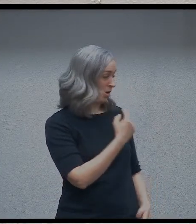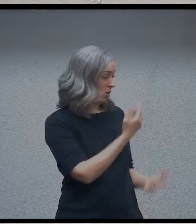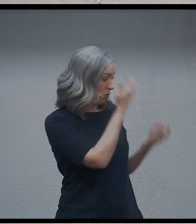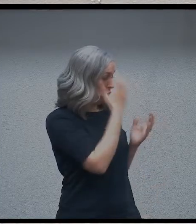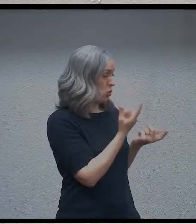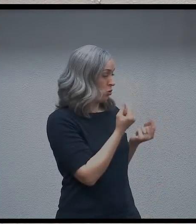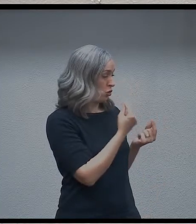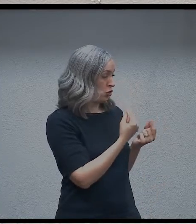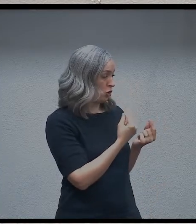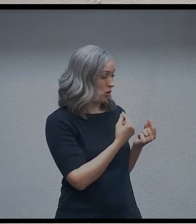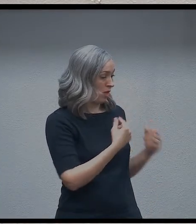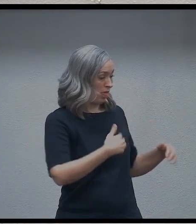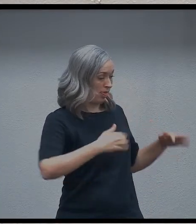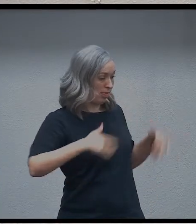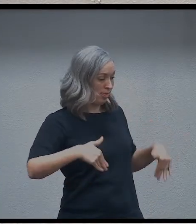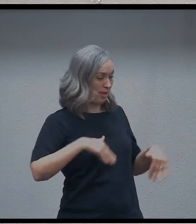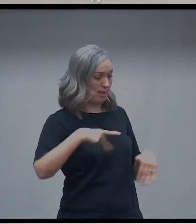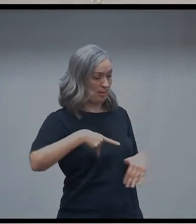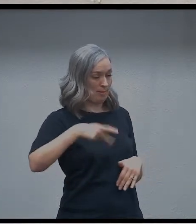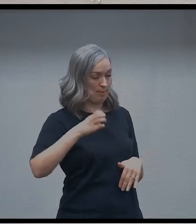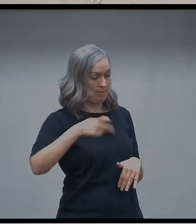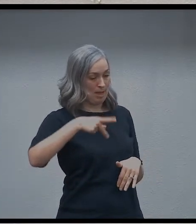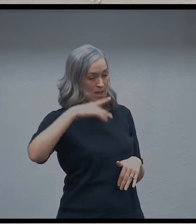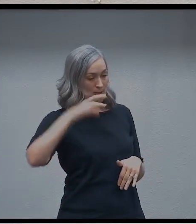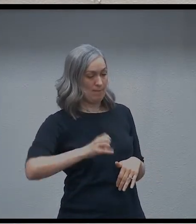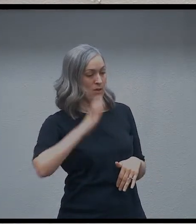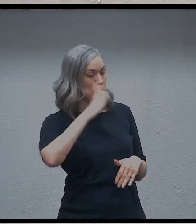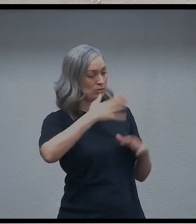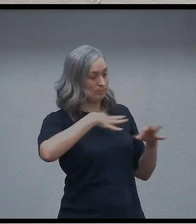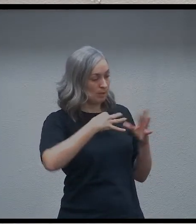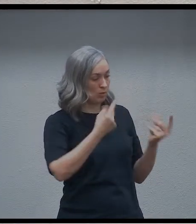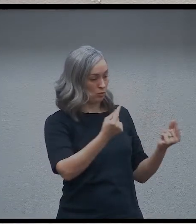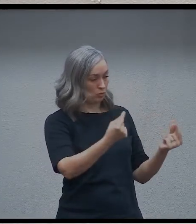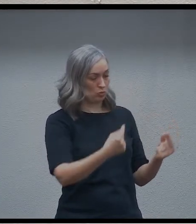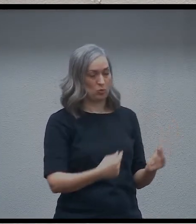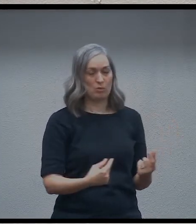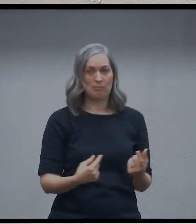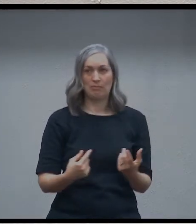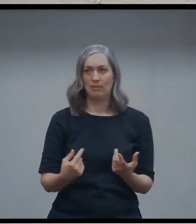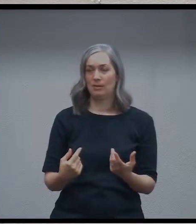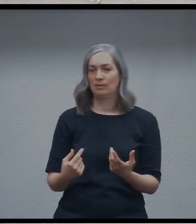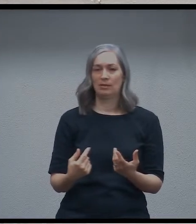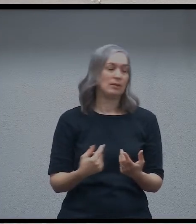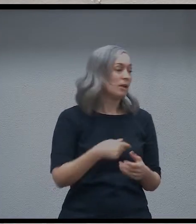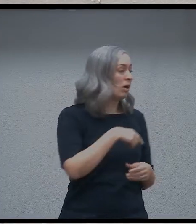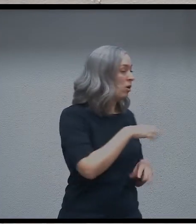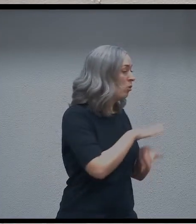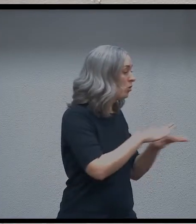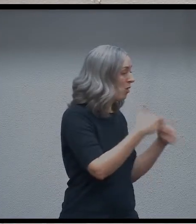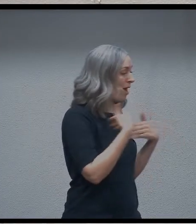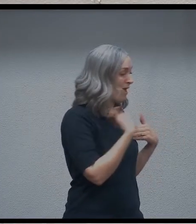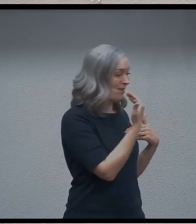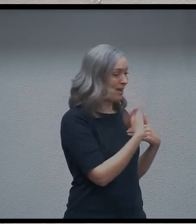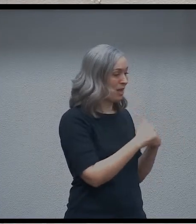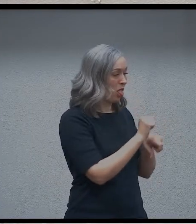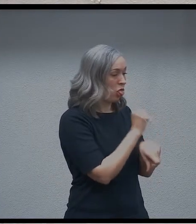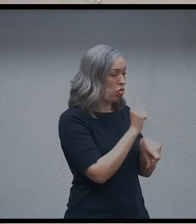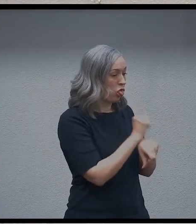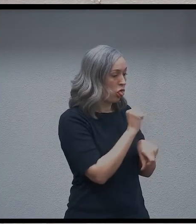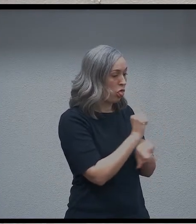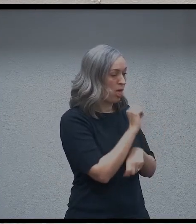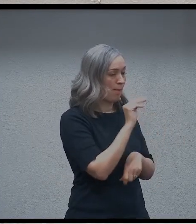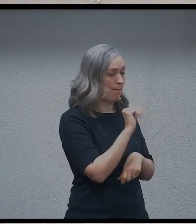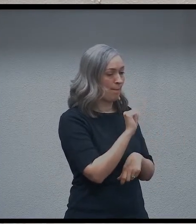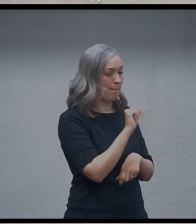We're gonna rely on Pepe. He's gonna tell us what we're gonna do. And then Pepe says like, we don't have any like manual work for you. You're just gonna play with the kids all day. And it's like, okay,